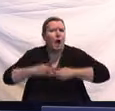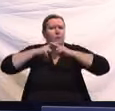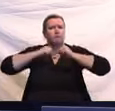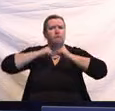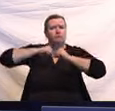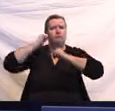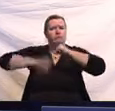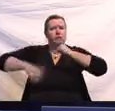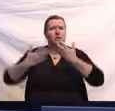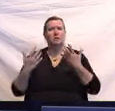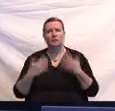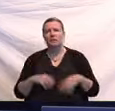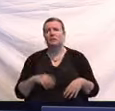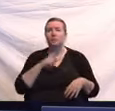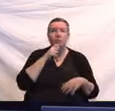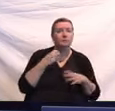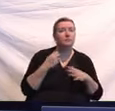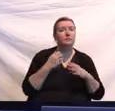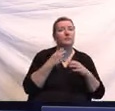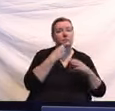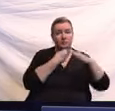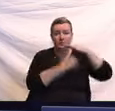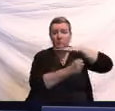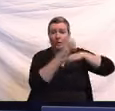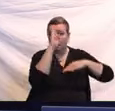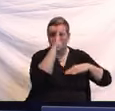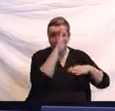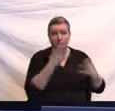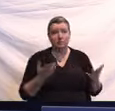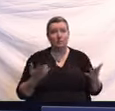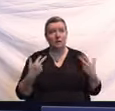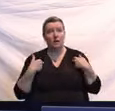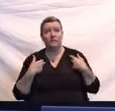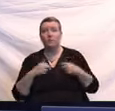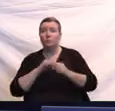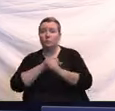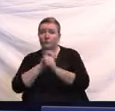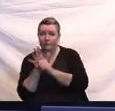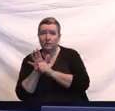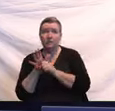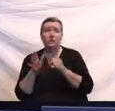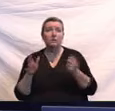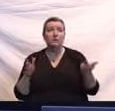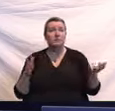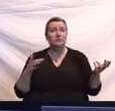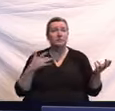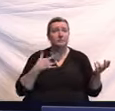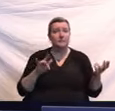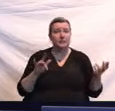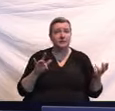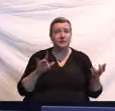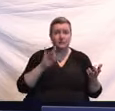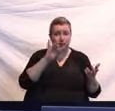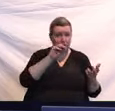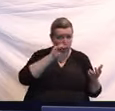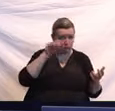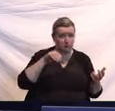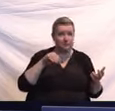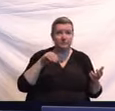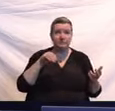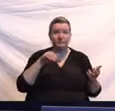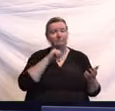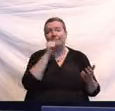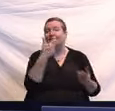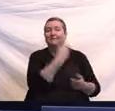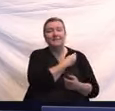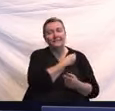principal diagnosis are unvaccinated. There are still 20%